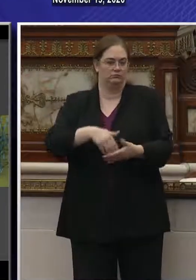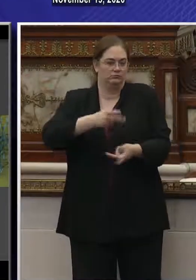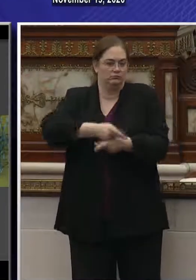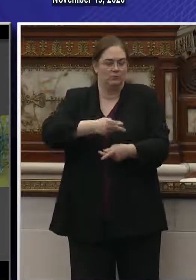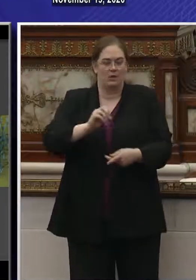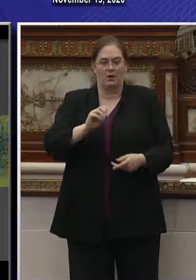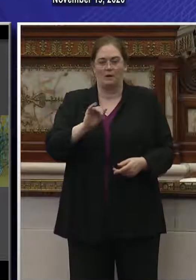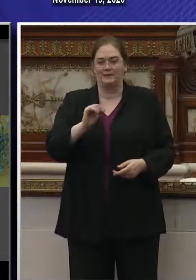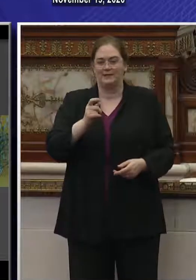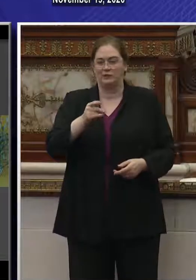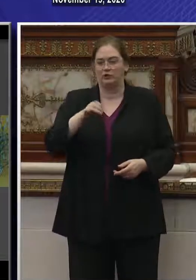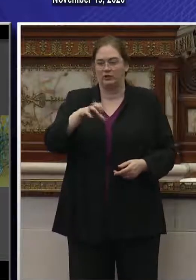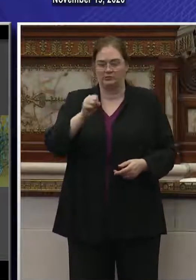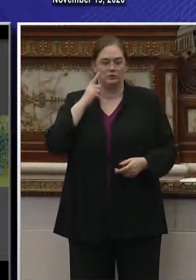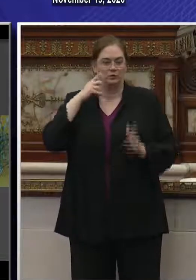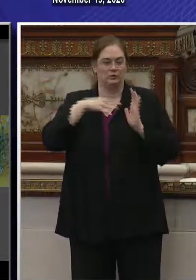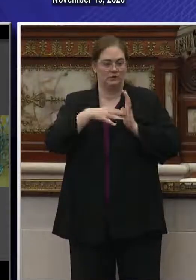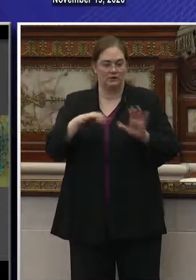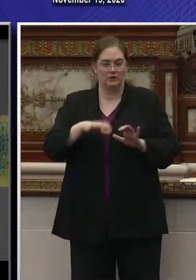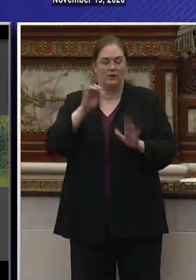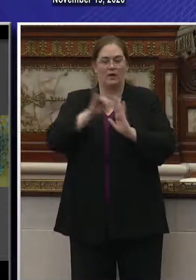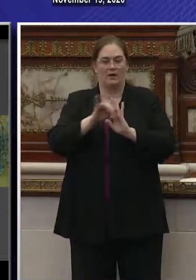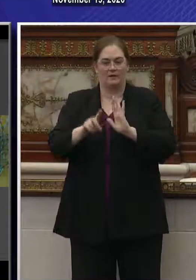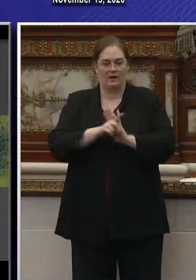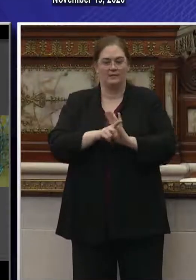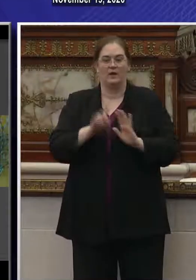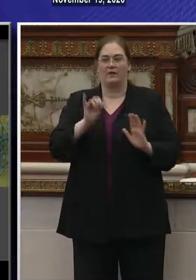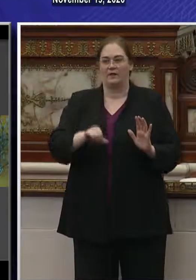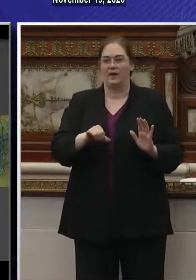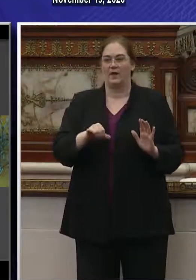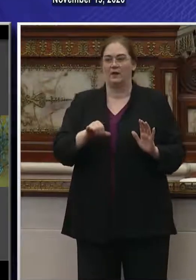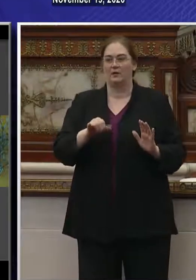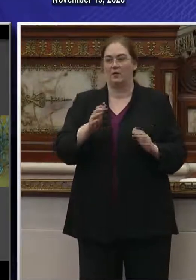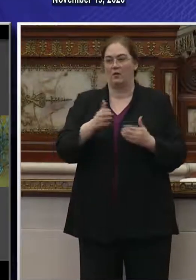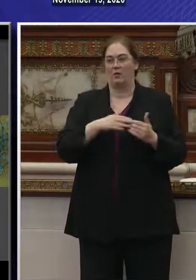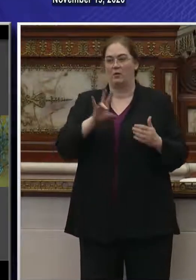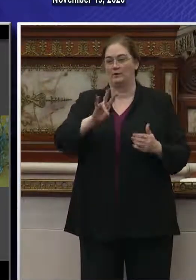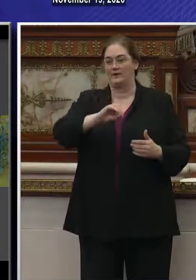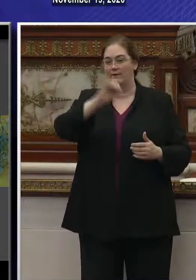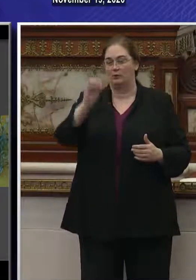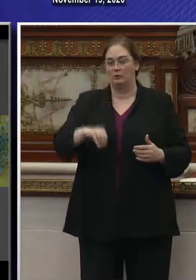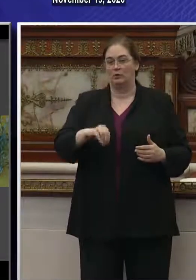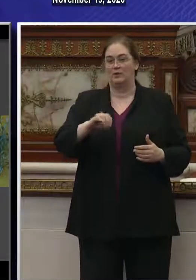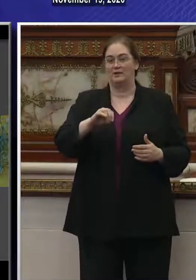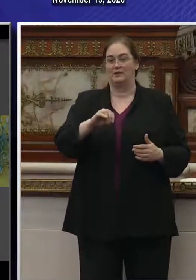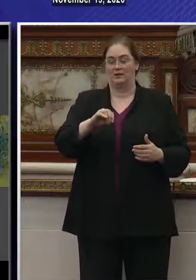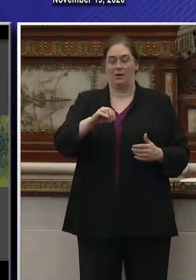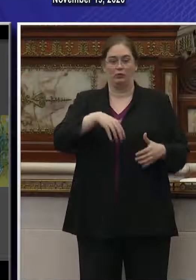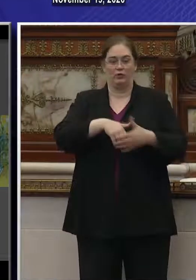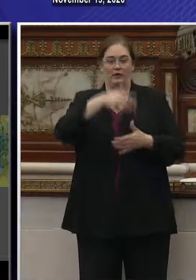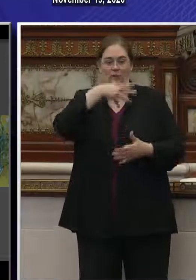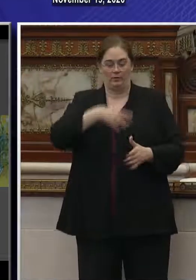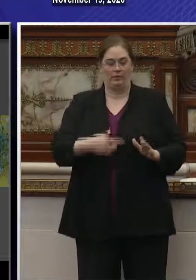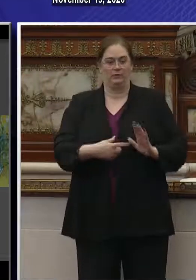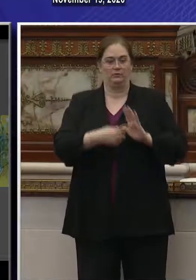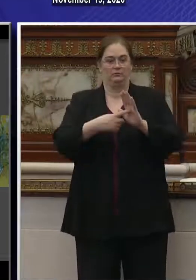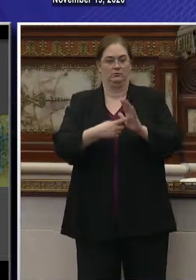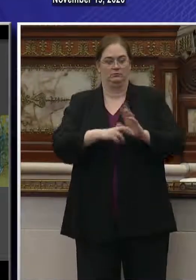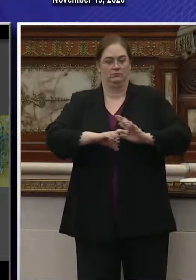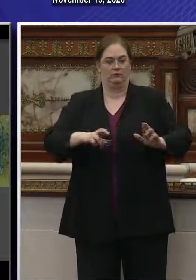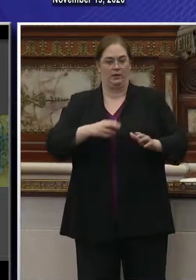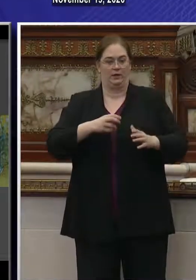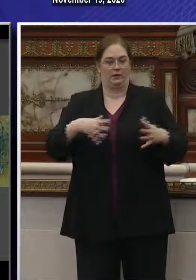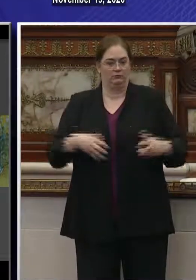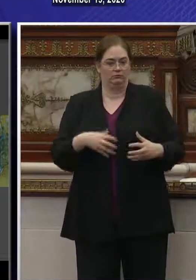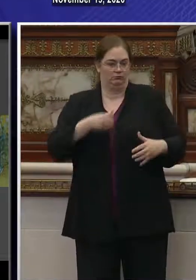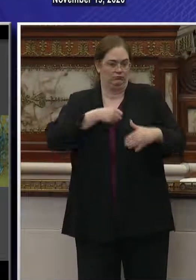where through studies that we've done, we've identified that nearly 7% of pregnant women presenting in labor